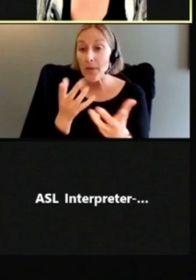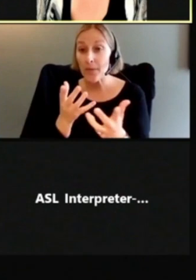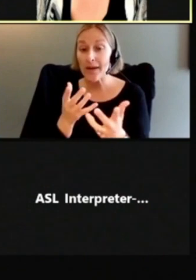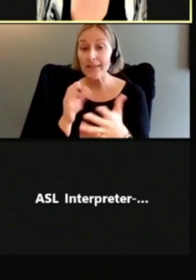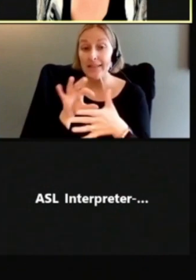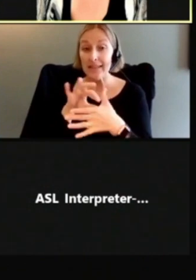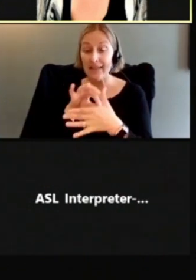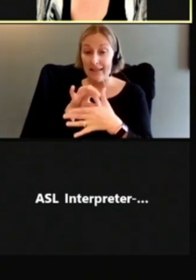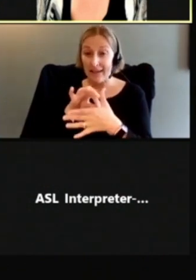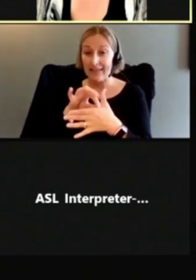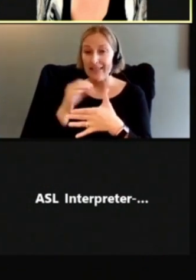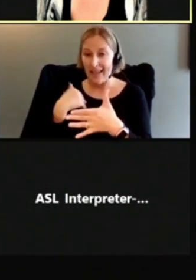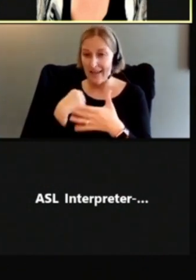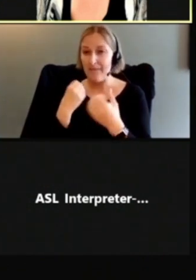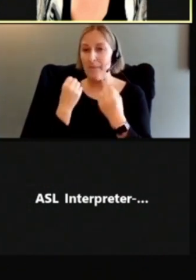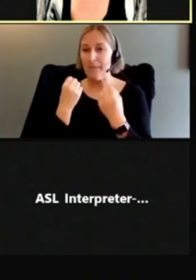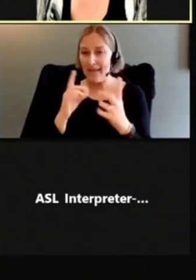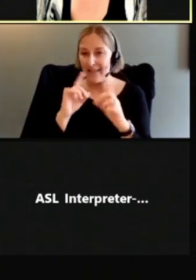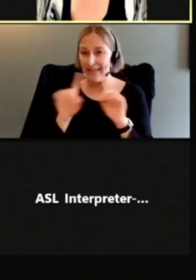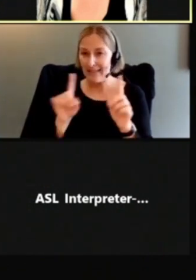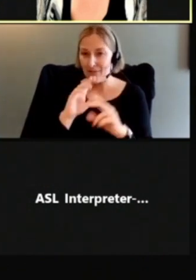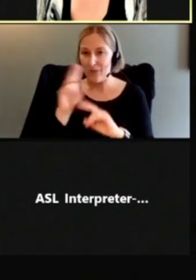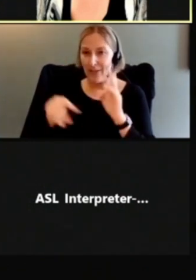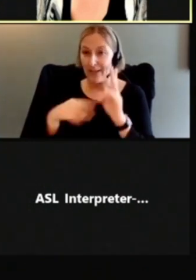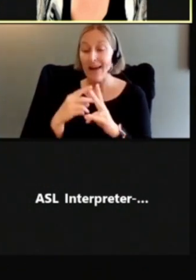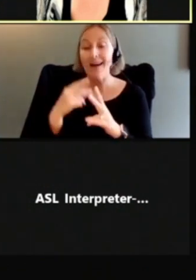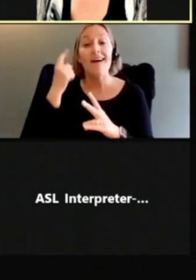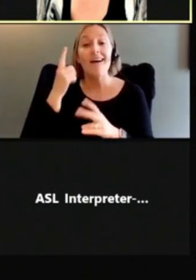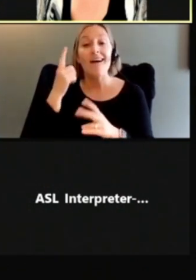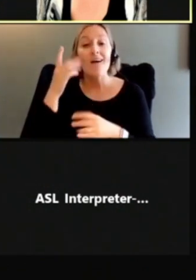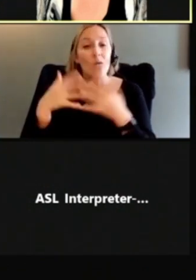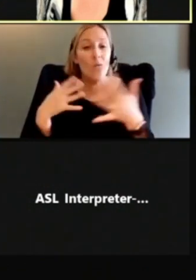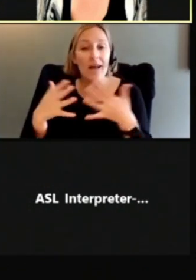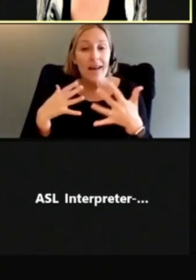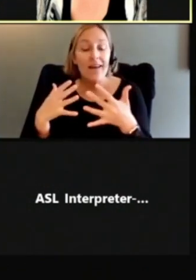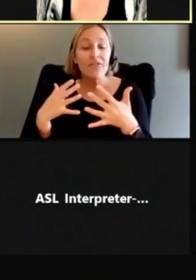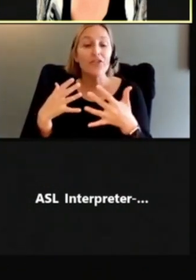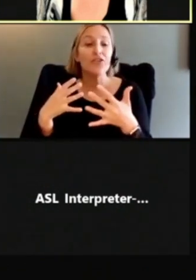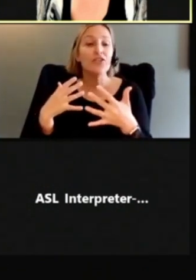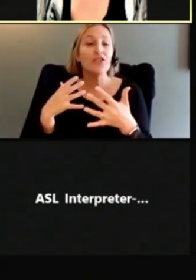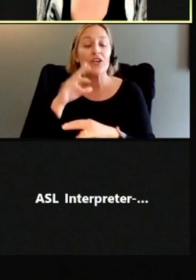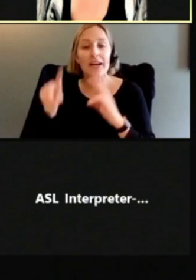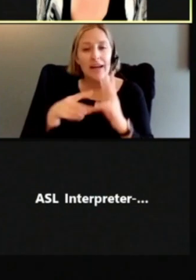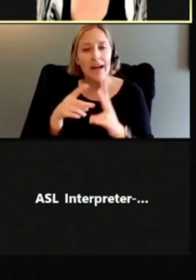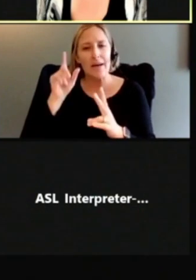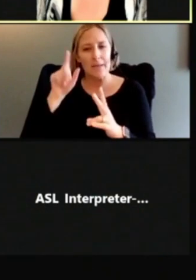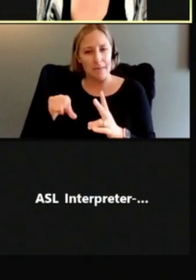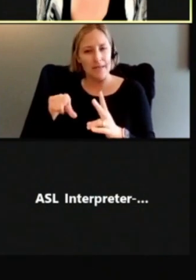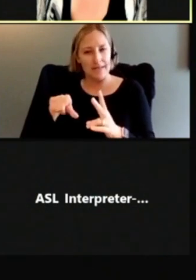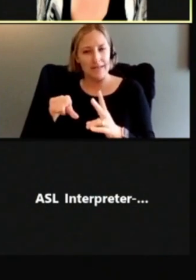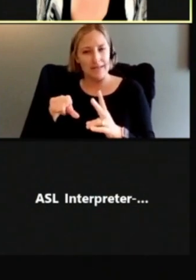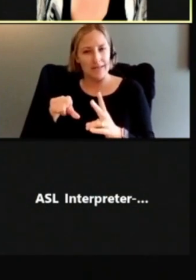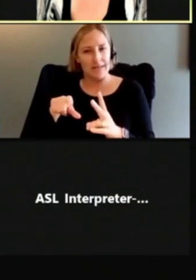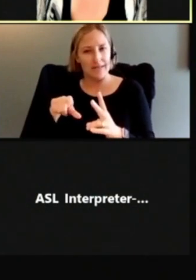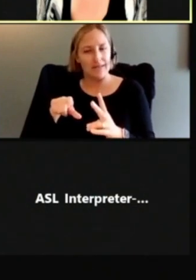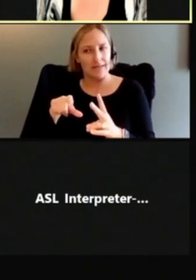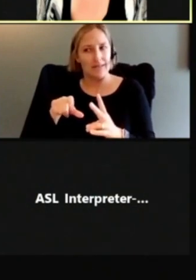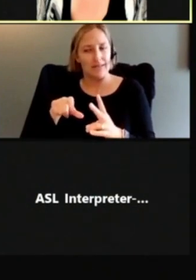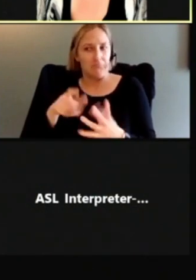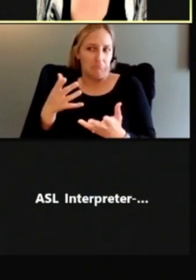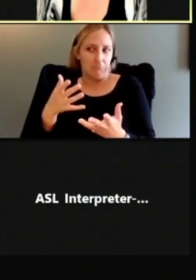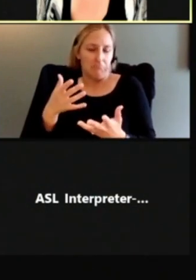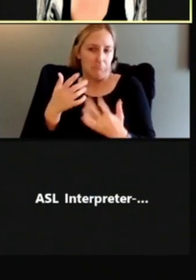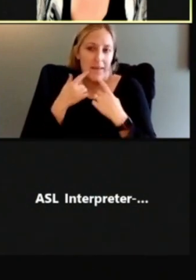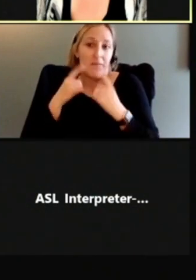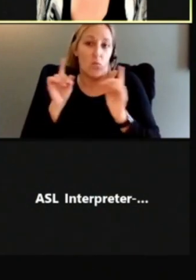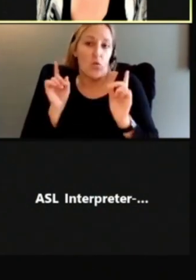comes in many forms, but whatever form it's in, it needs to be good. And by good, I mean effective. And by